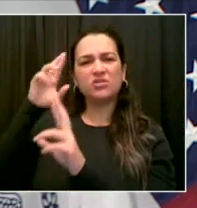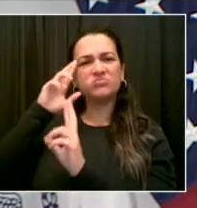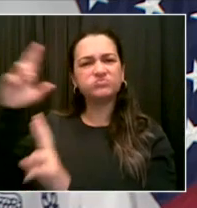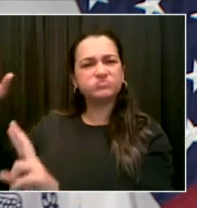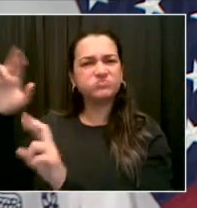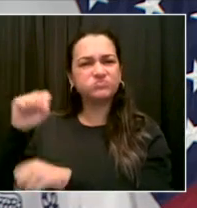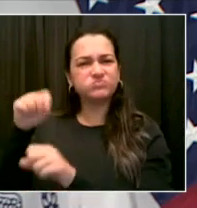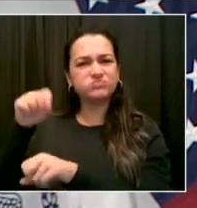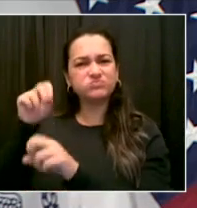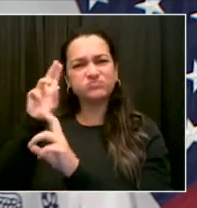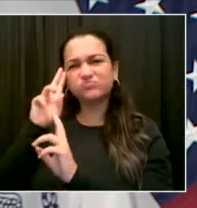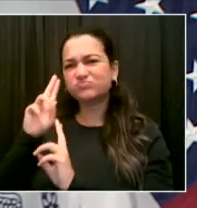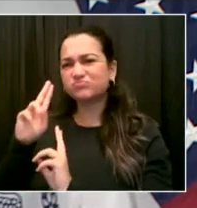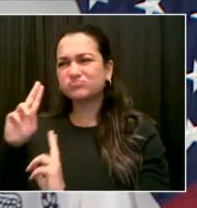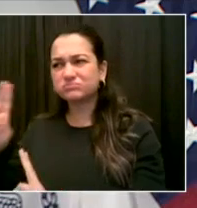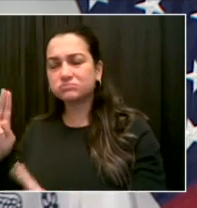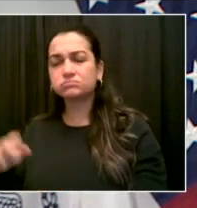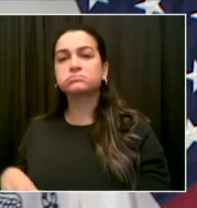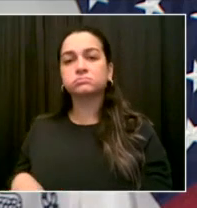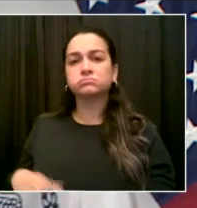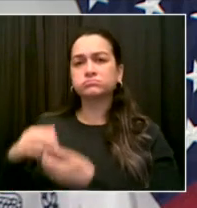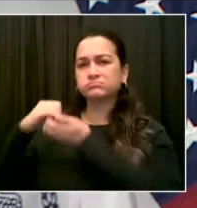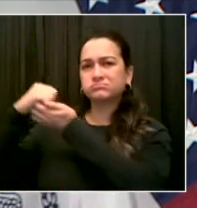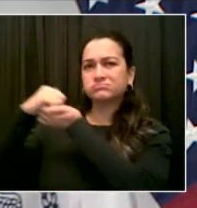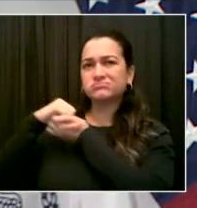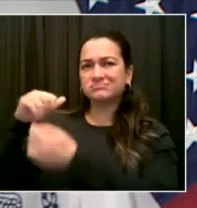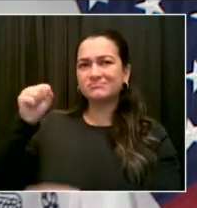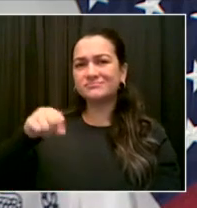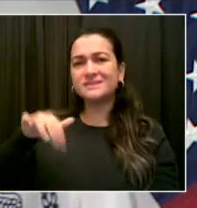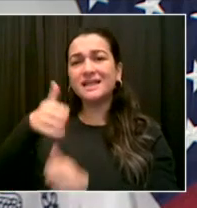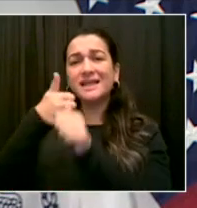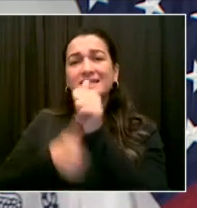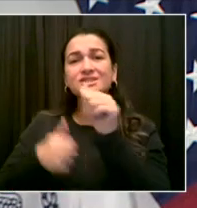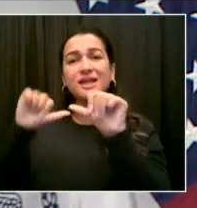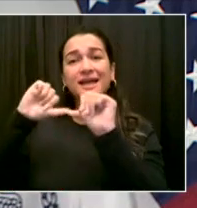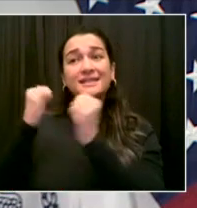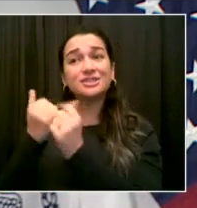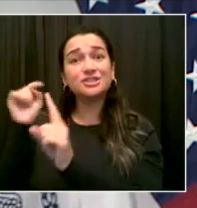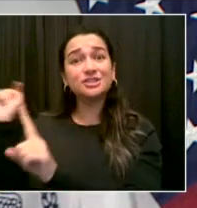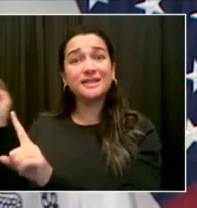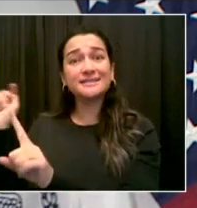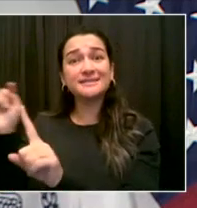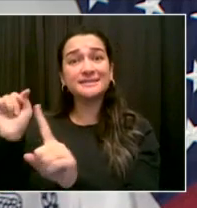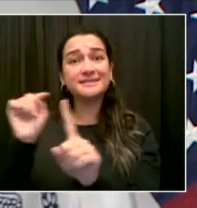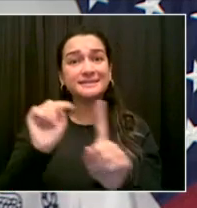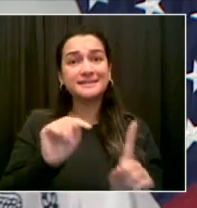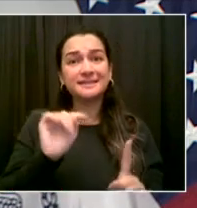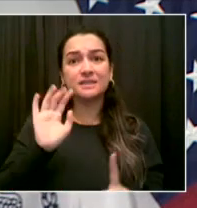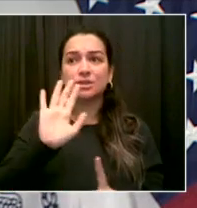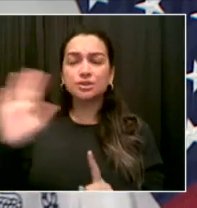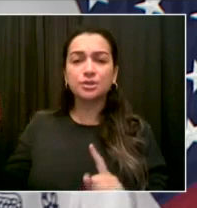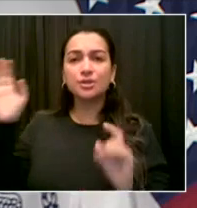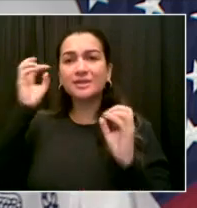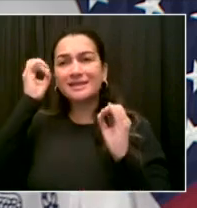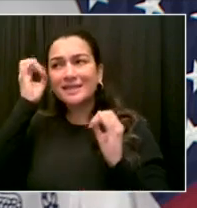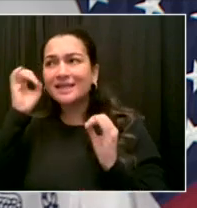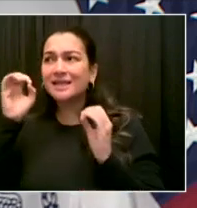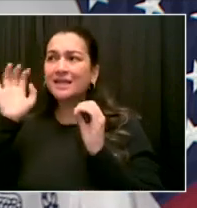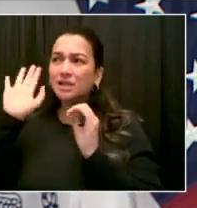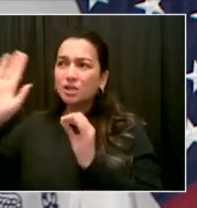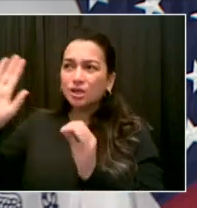And each agency has been going through its own careful work with its workforce. There is a single